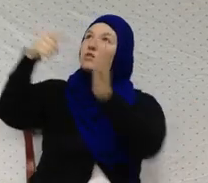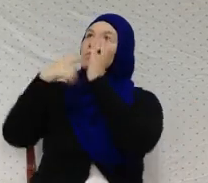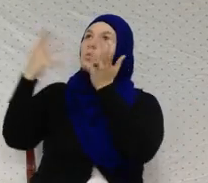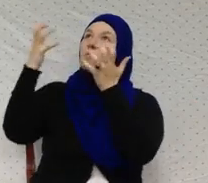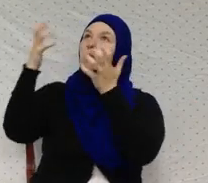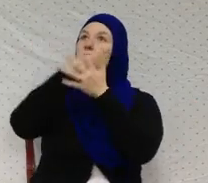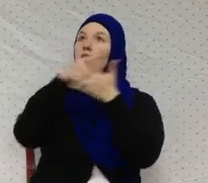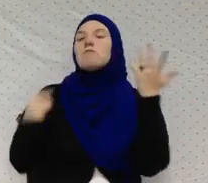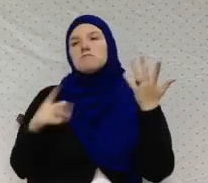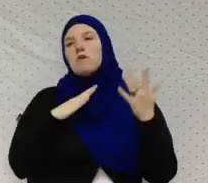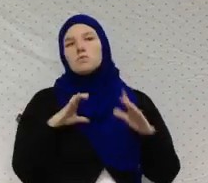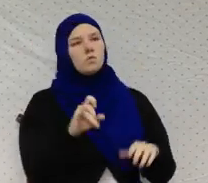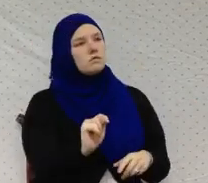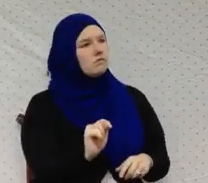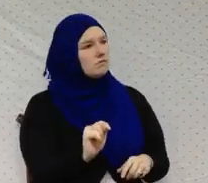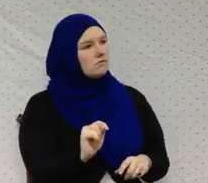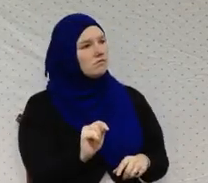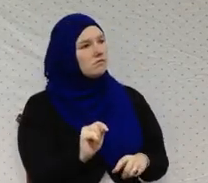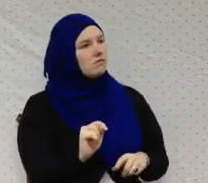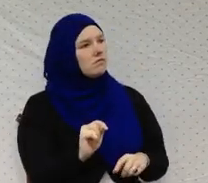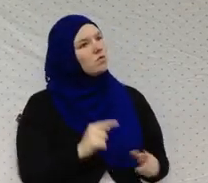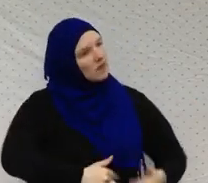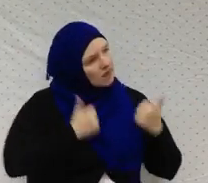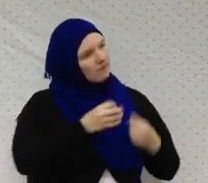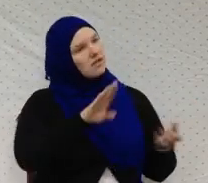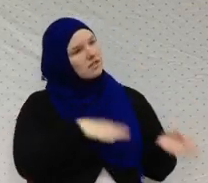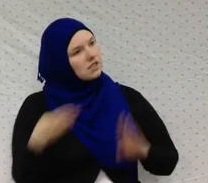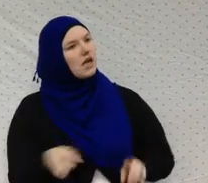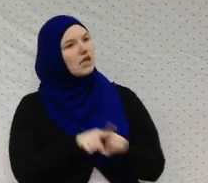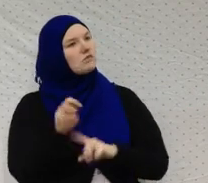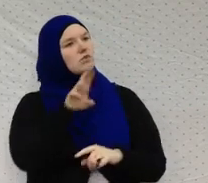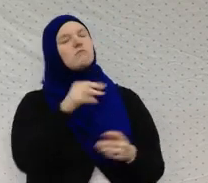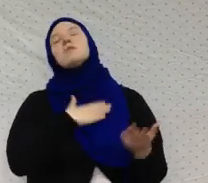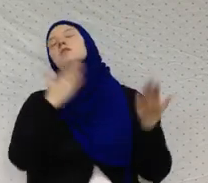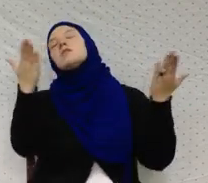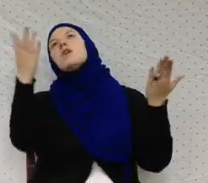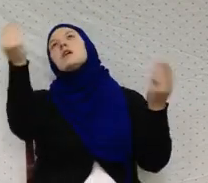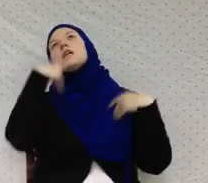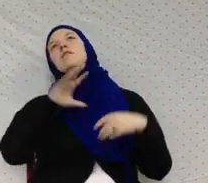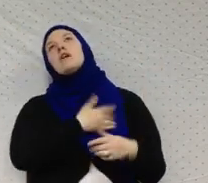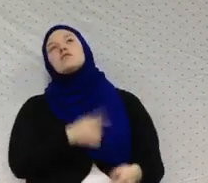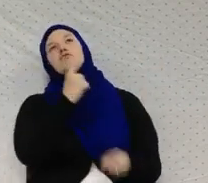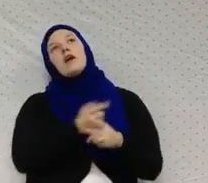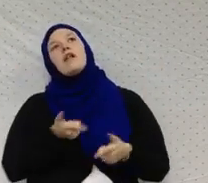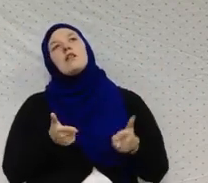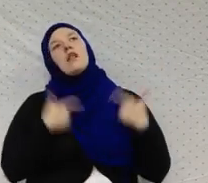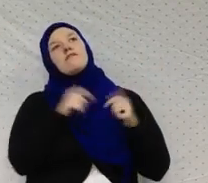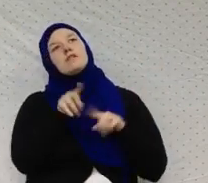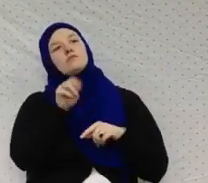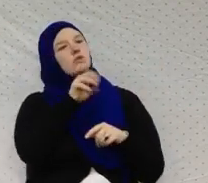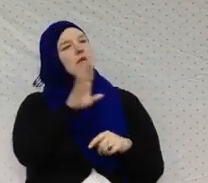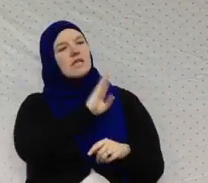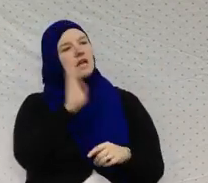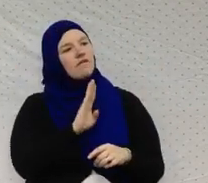His wasiyah. What is His wasiyah? To live and die as a Muslim. May Allah subhanahu wa ta'ala give us the life of the